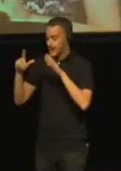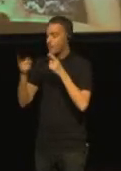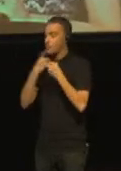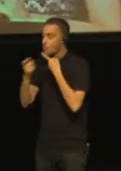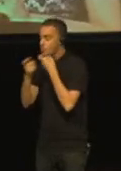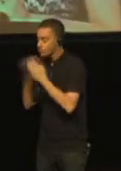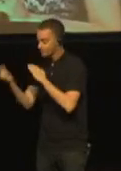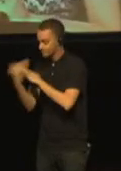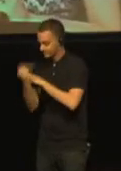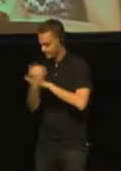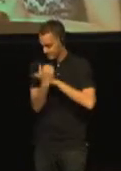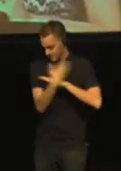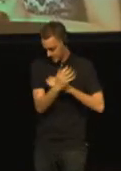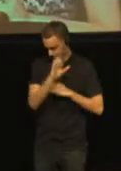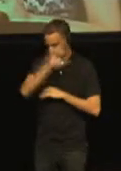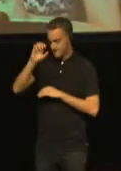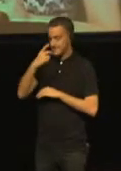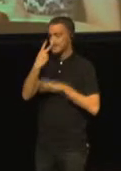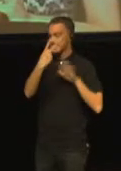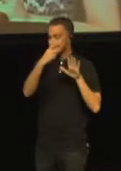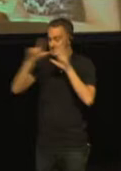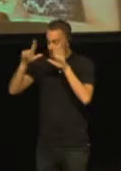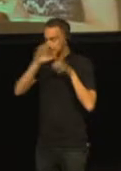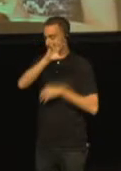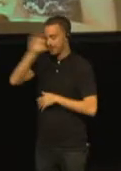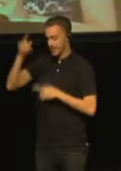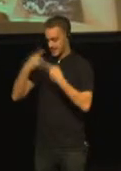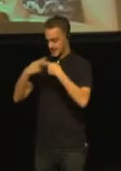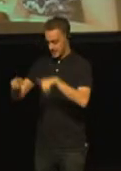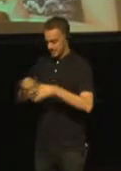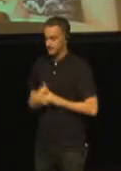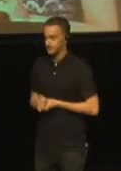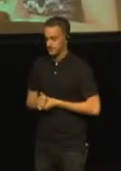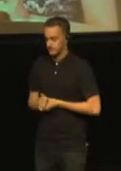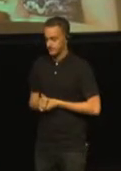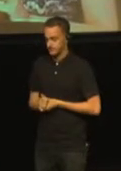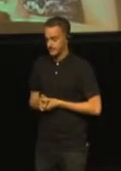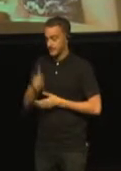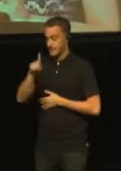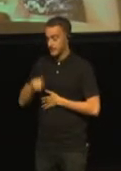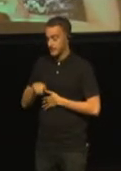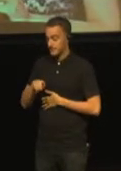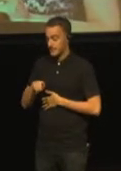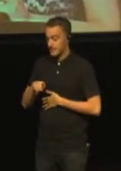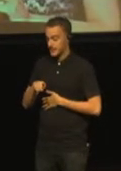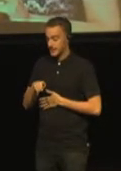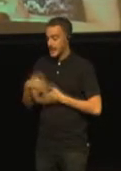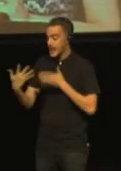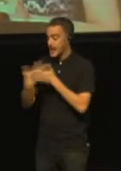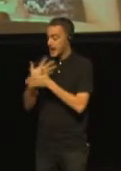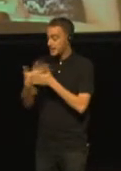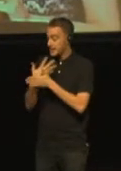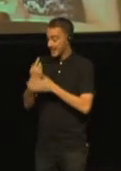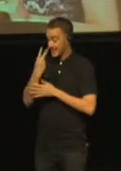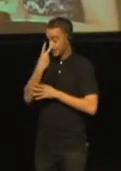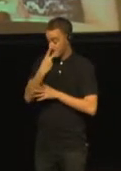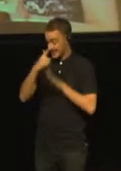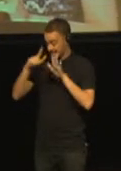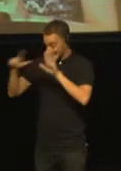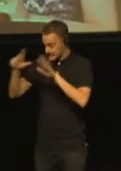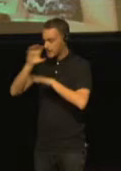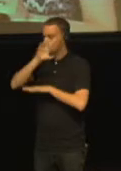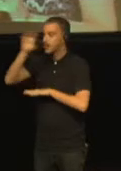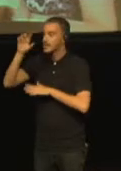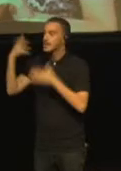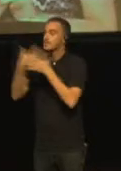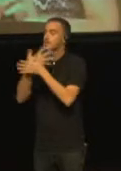countries, and 27 different accounts of what's happening in each country, 27 different sets of